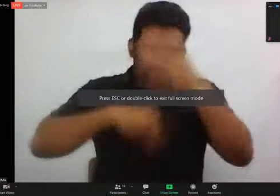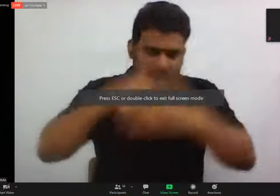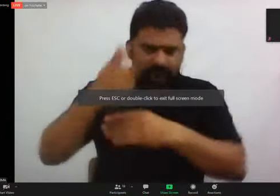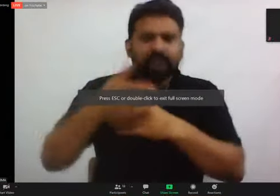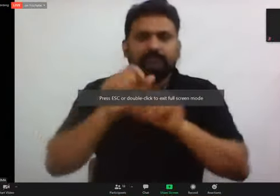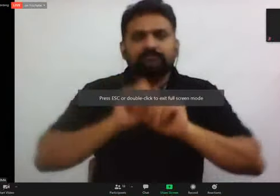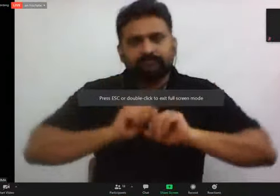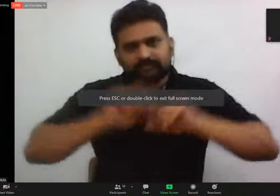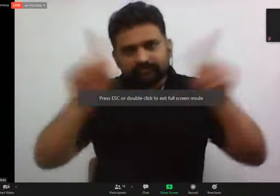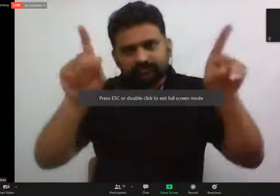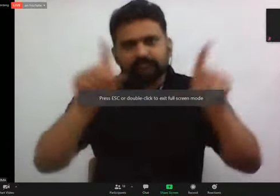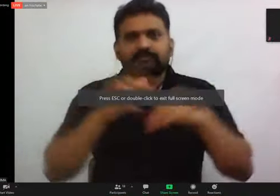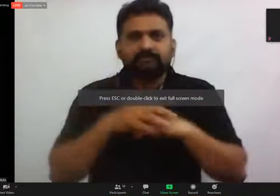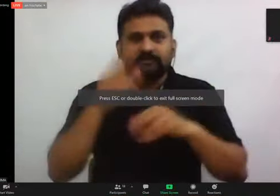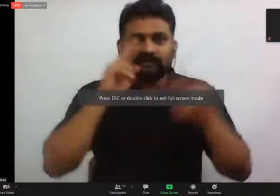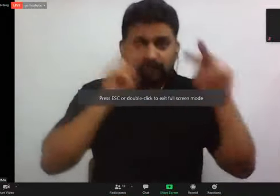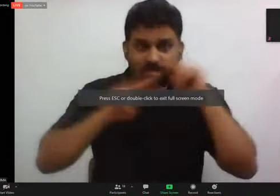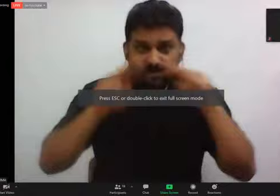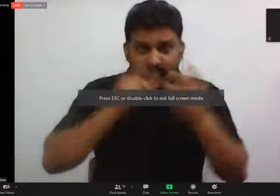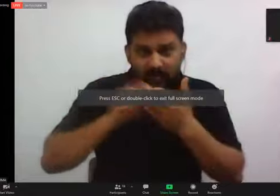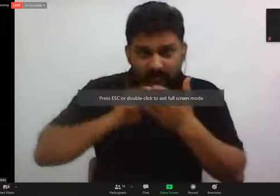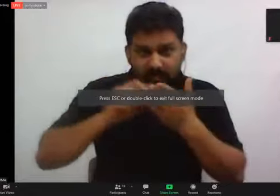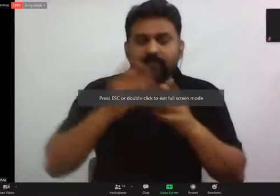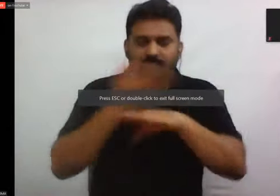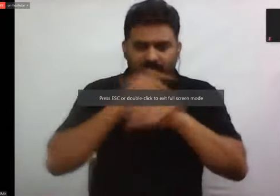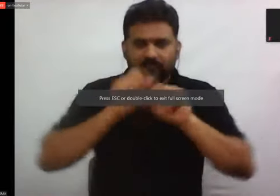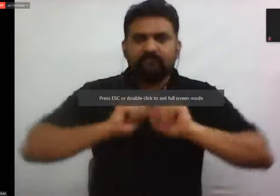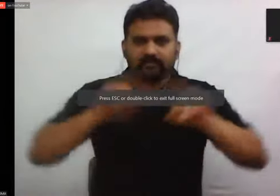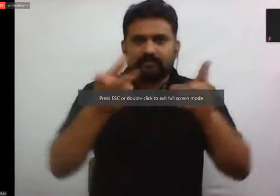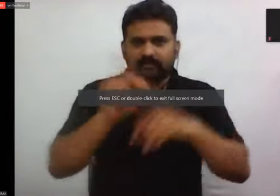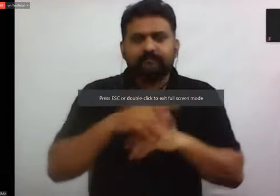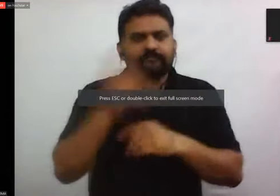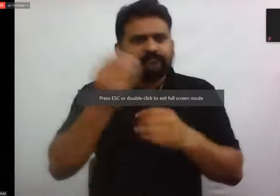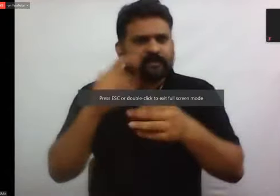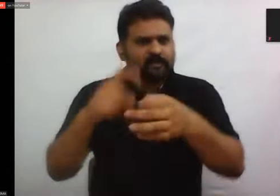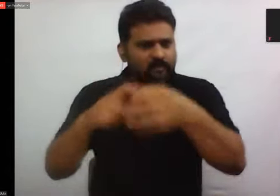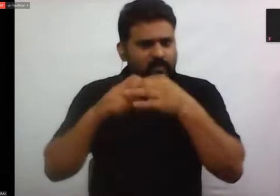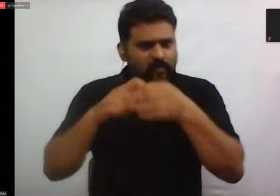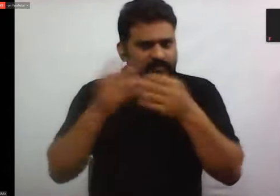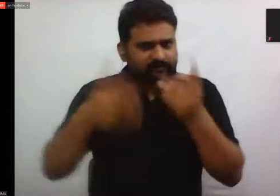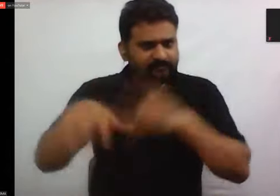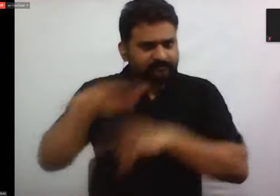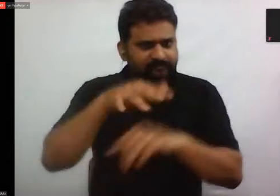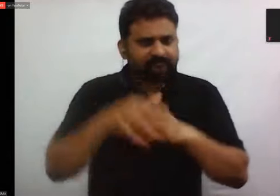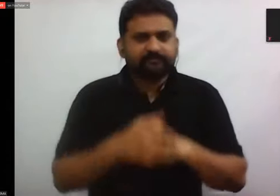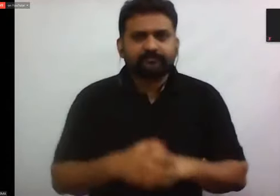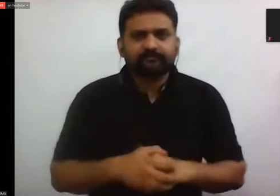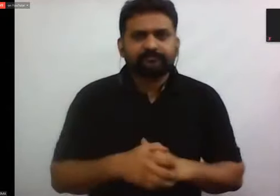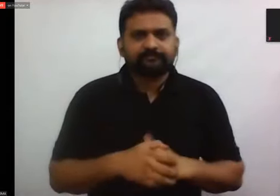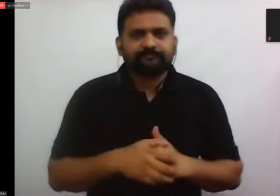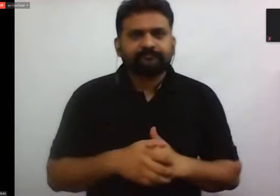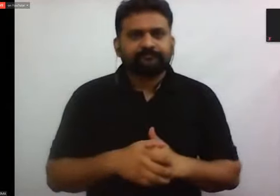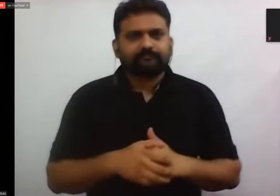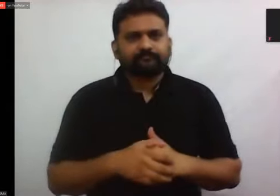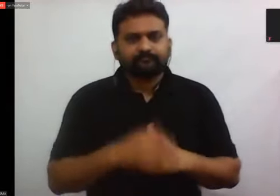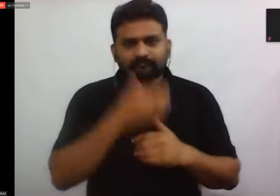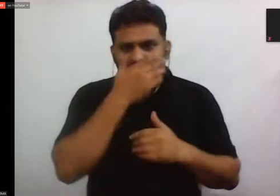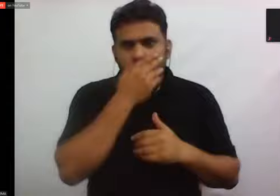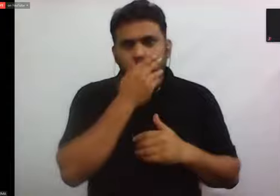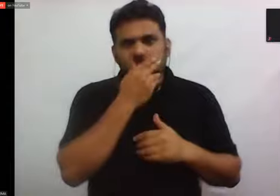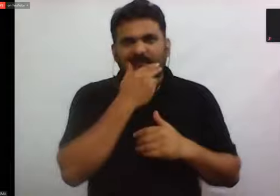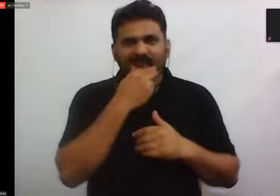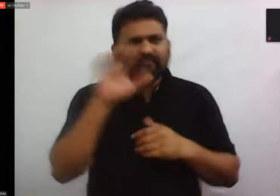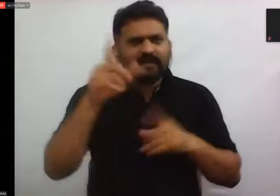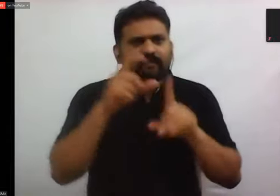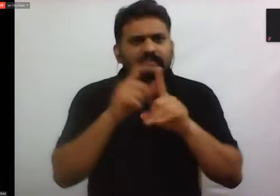before the evaluation and assessment. And there are few questions, ma'am, yeah, for you. I'll ask. Deepak,